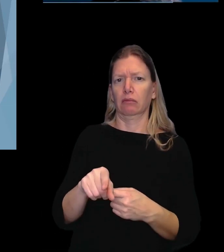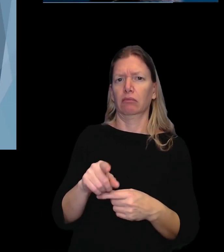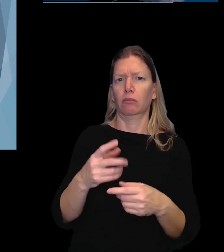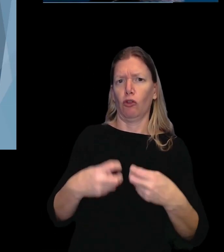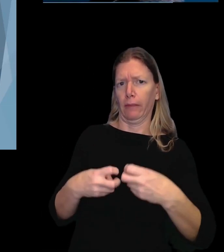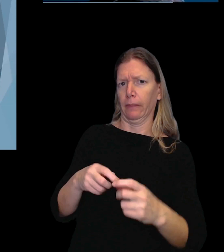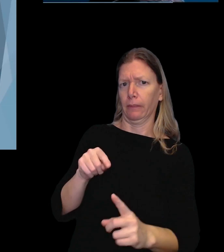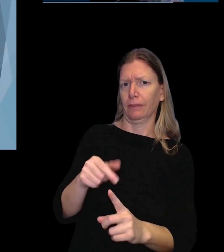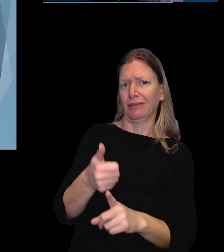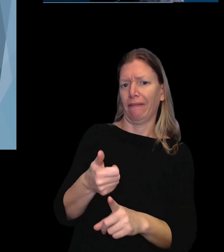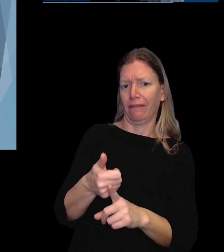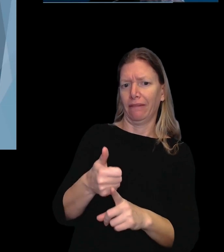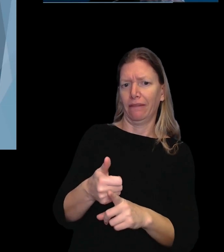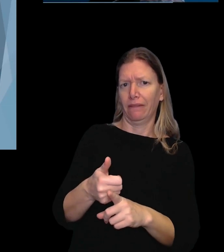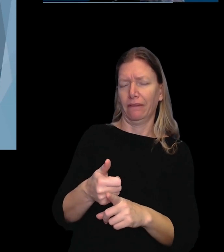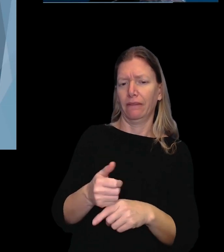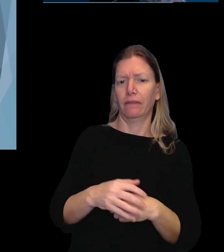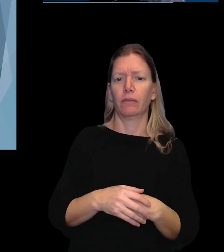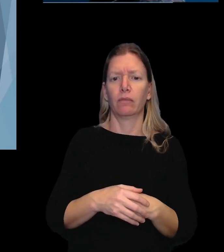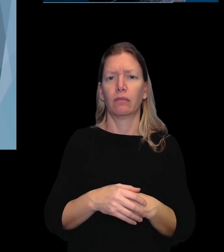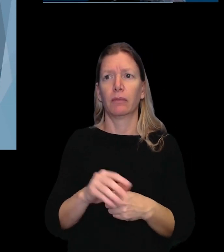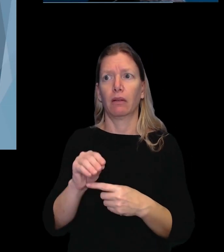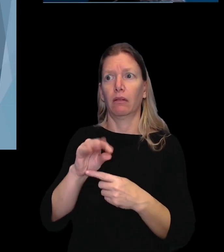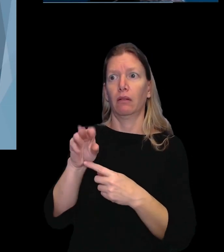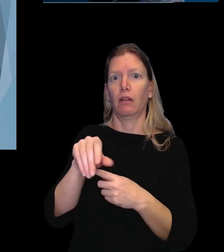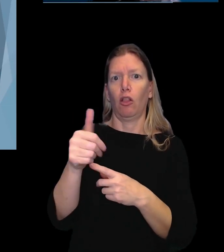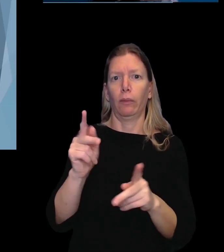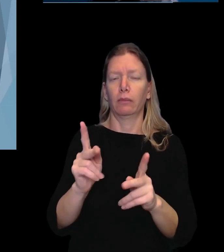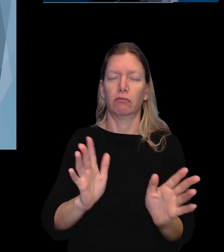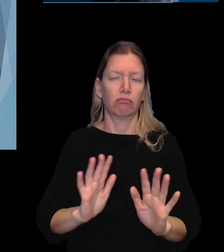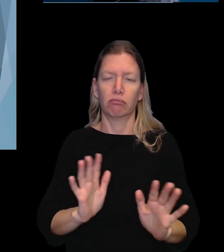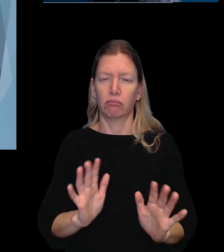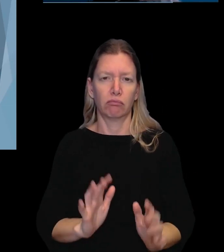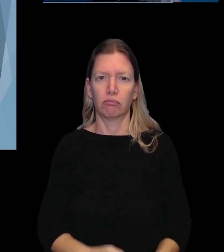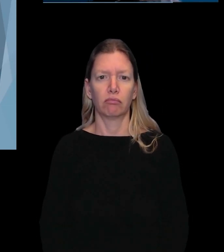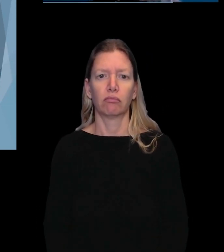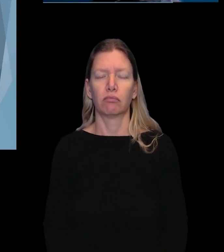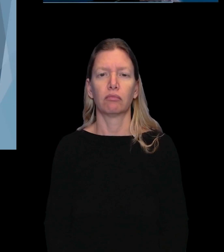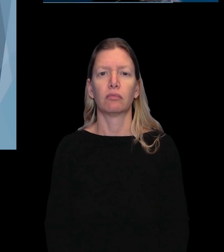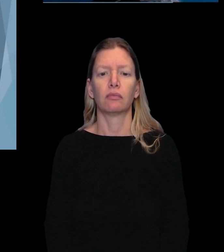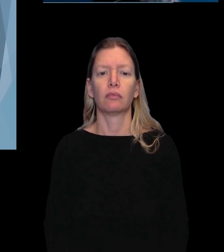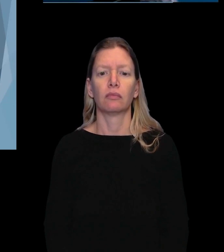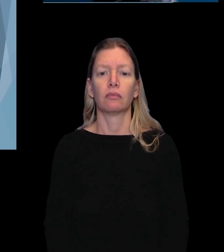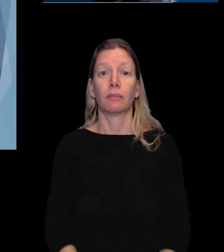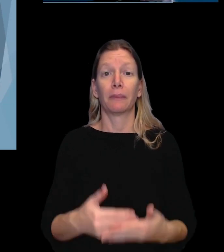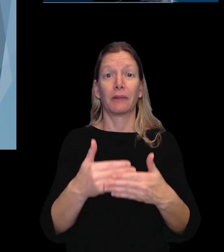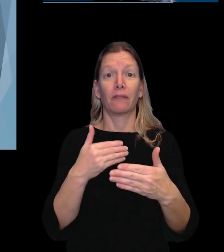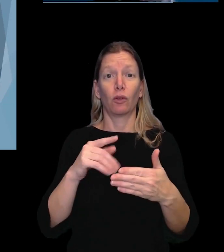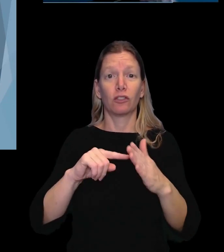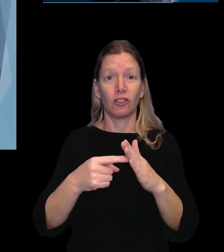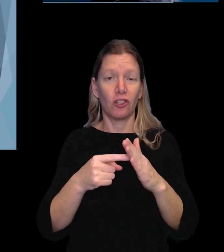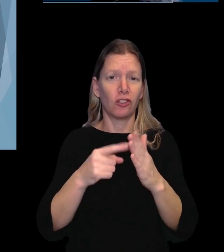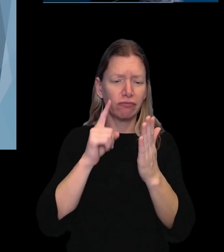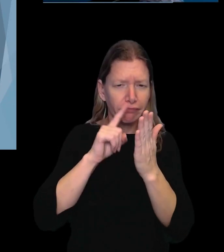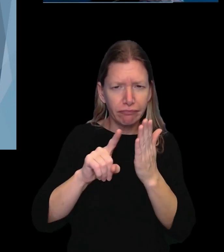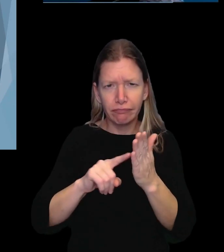So just take pictures of whatever the issues are. Don't take pictures of any other people.